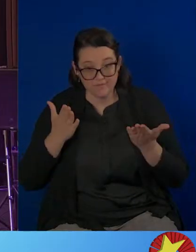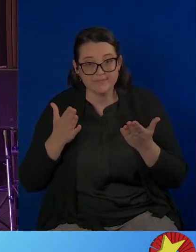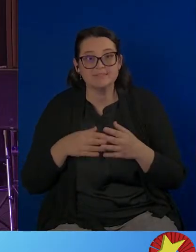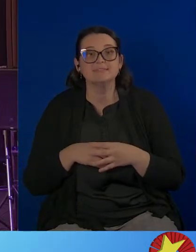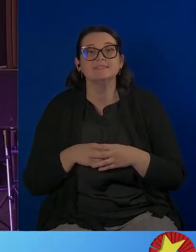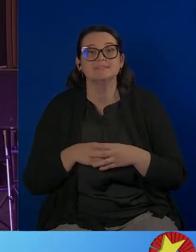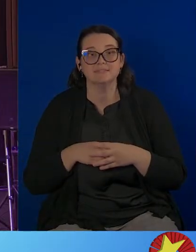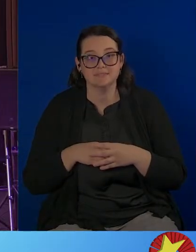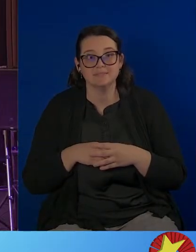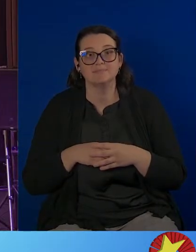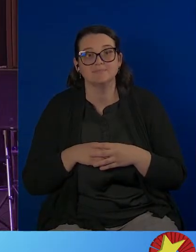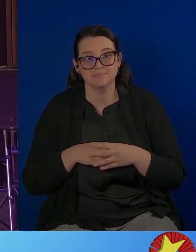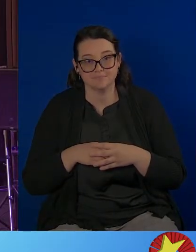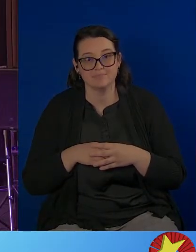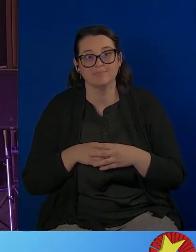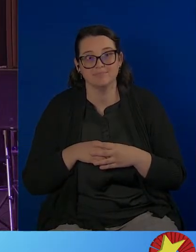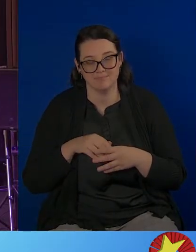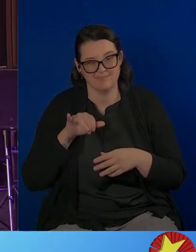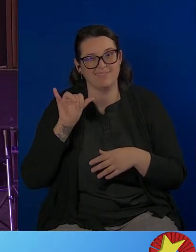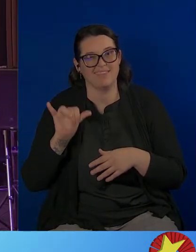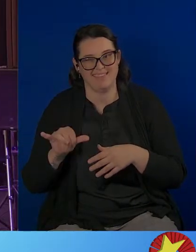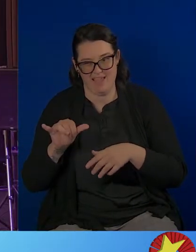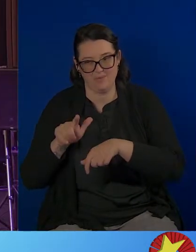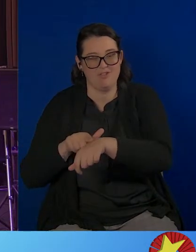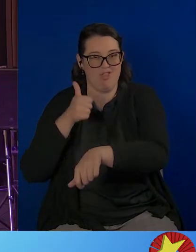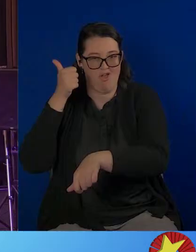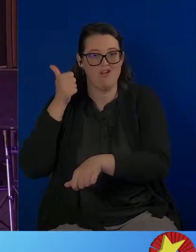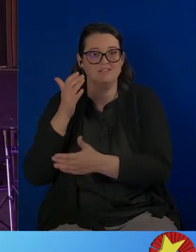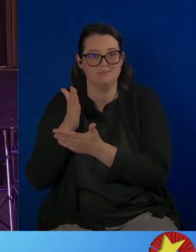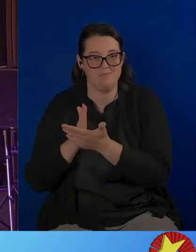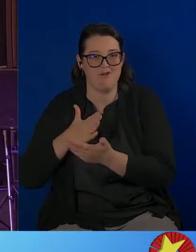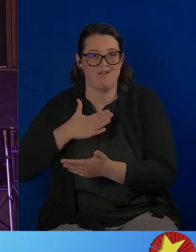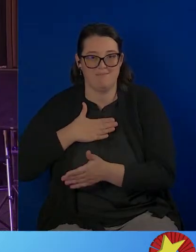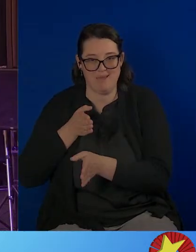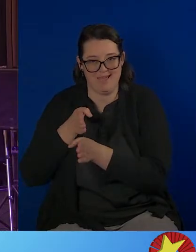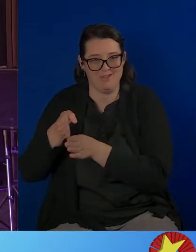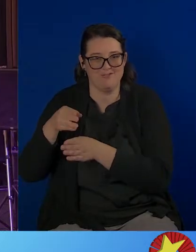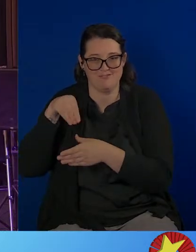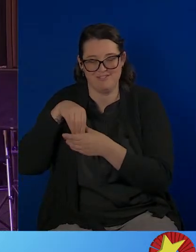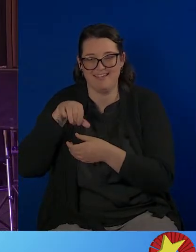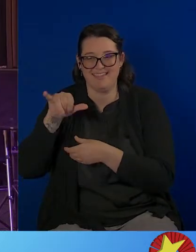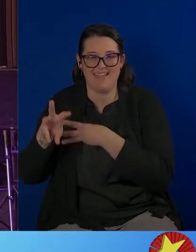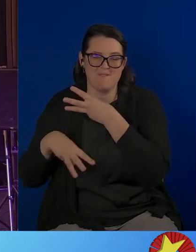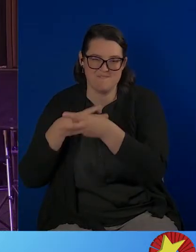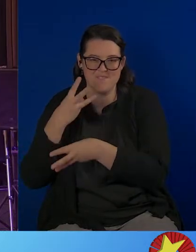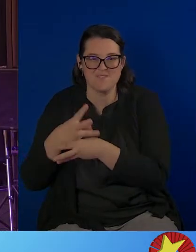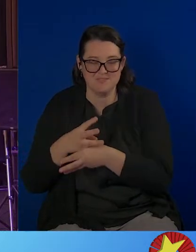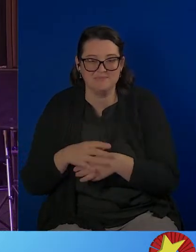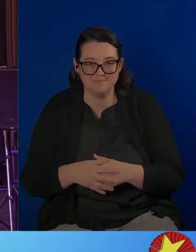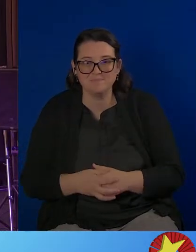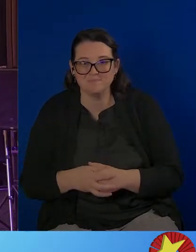which was the longest portion of my career in that telecommunications world.